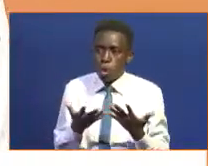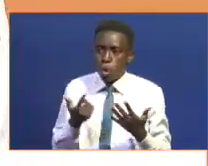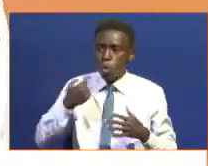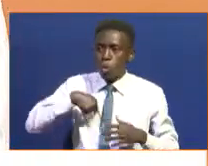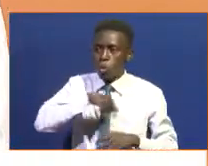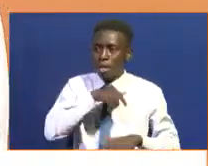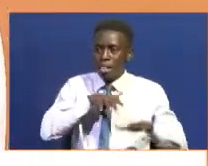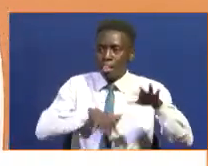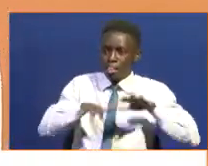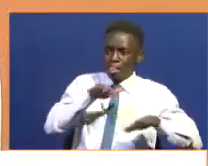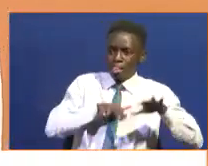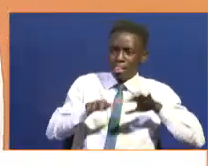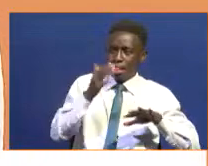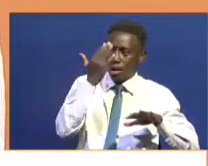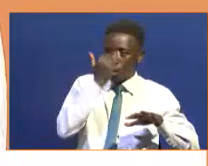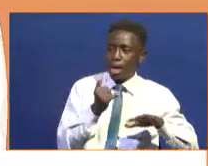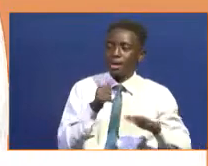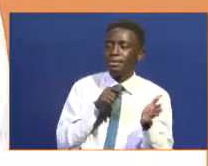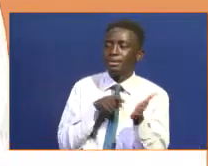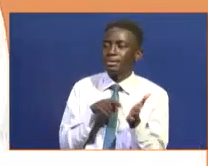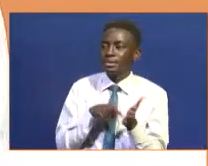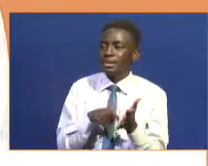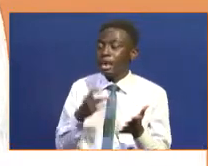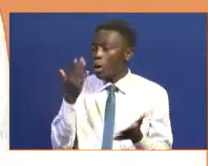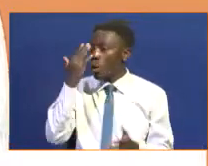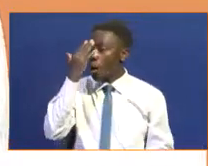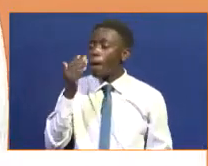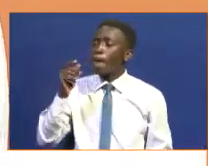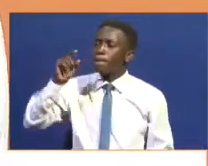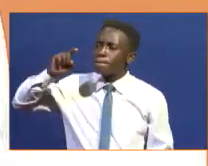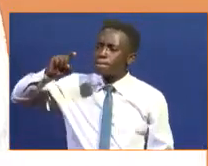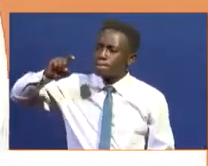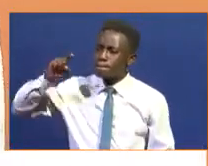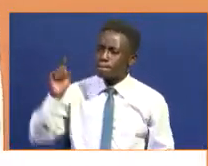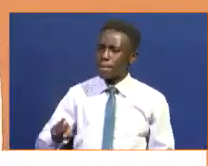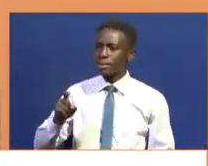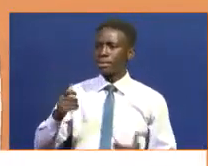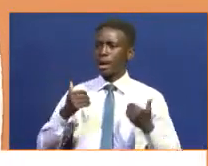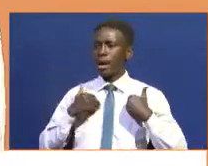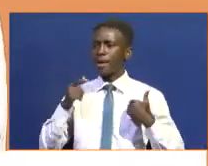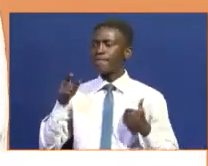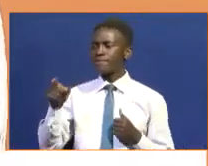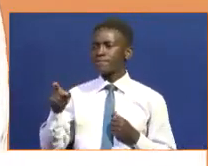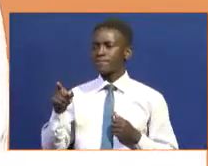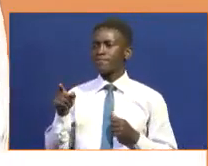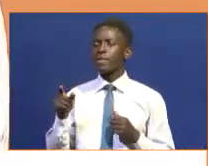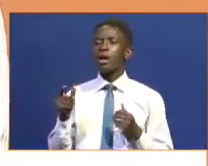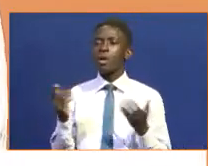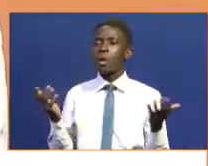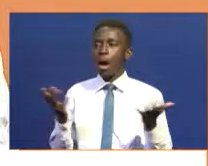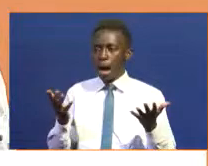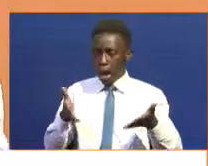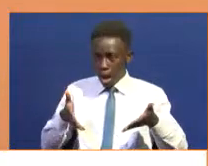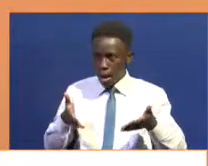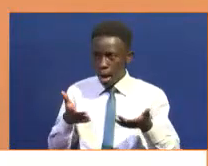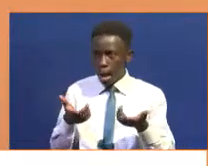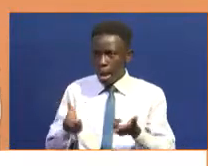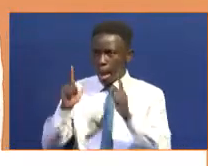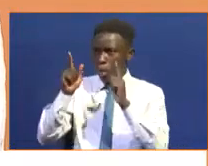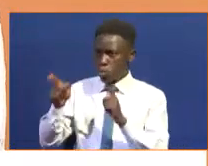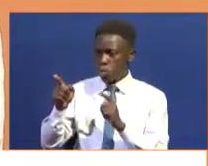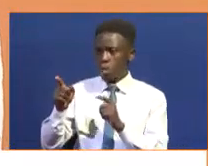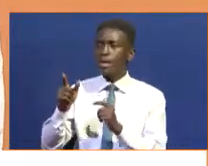finance coming as more debt. Mm-hmm. We must have it in a way where it also allows us to be able to